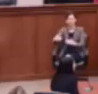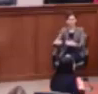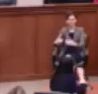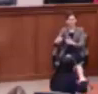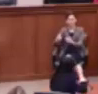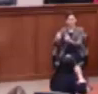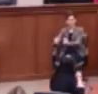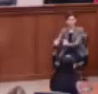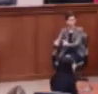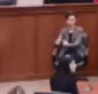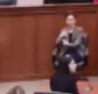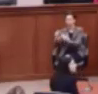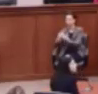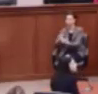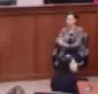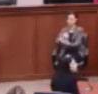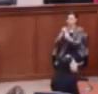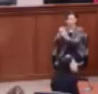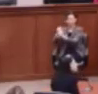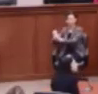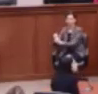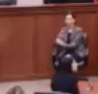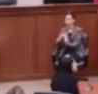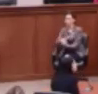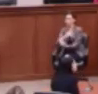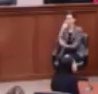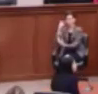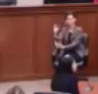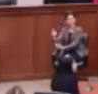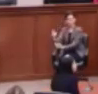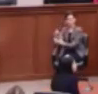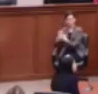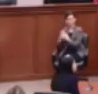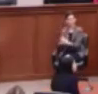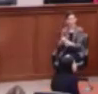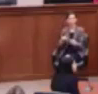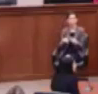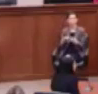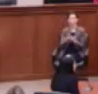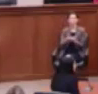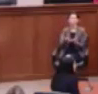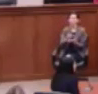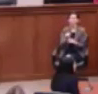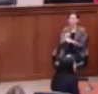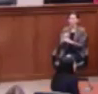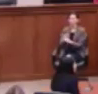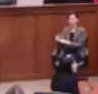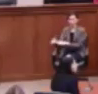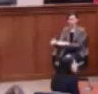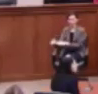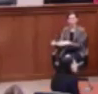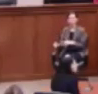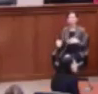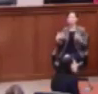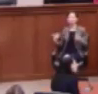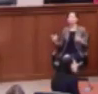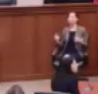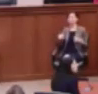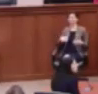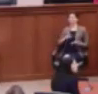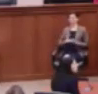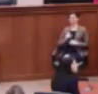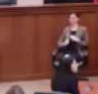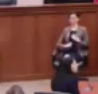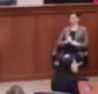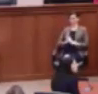for whatever their goals and dreams are as it relates to college and career. So beginning with this school